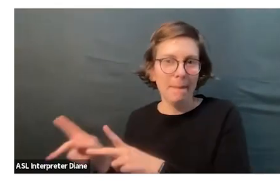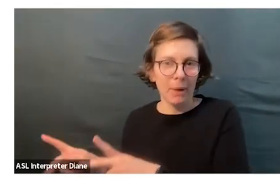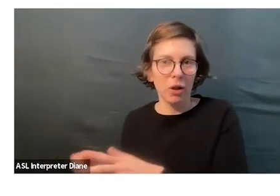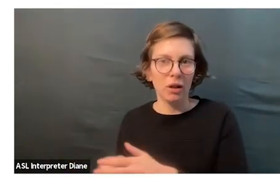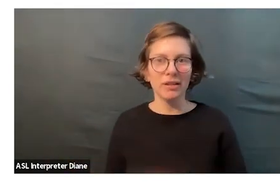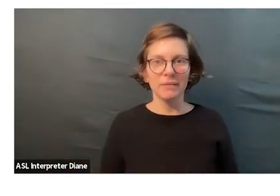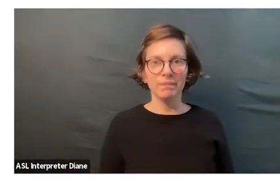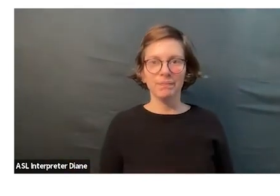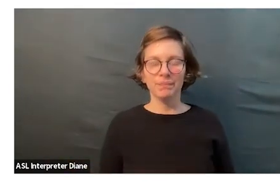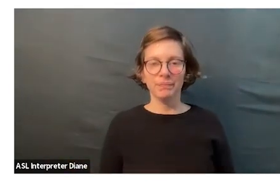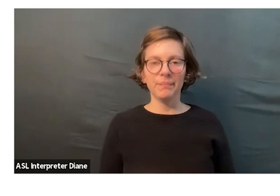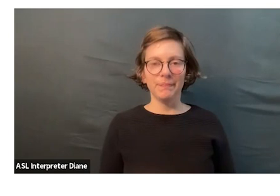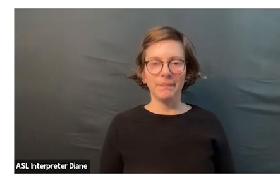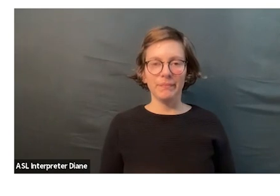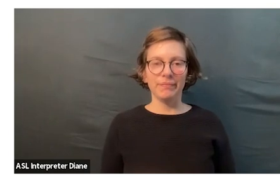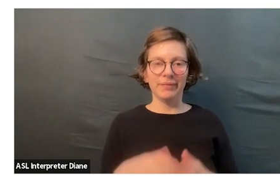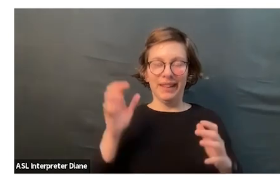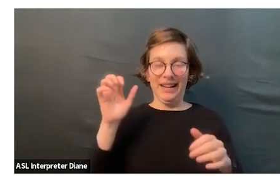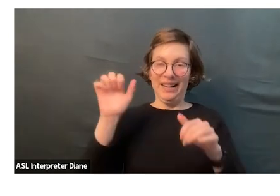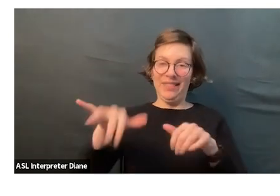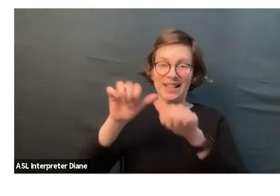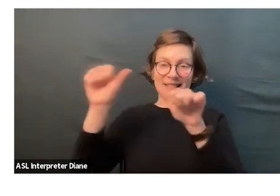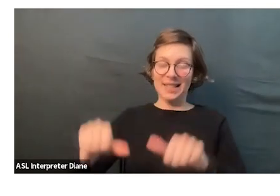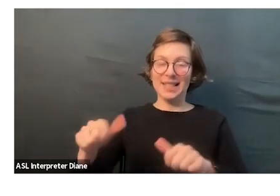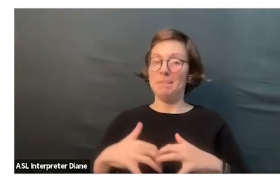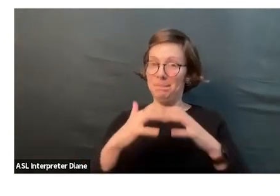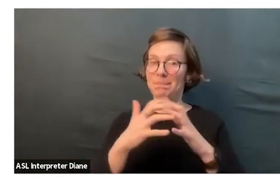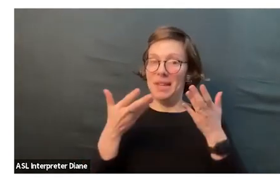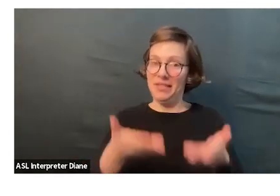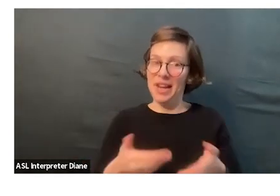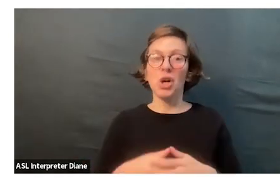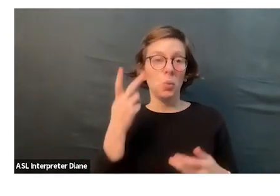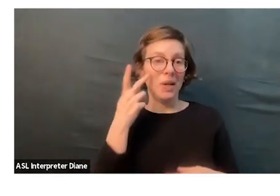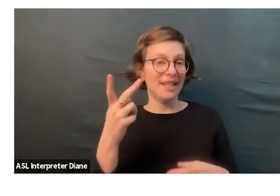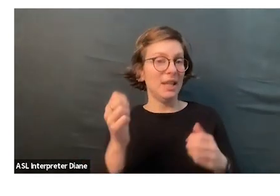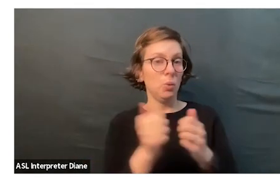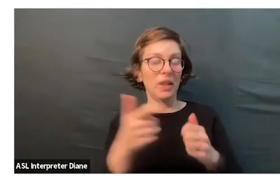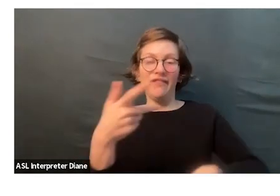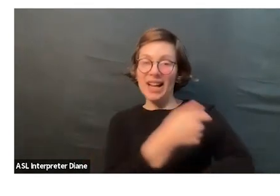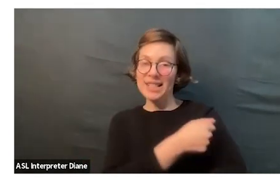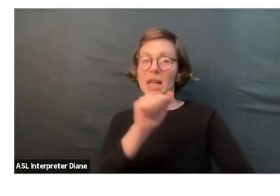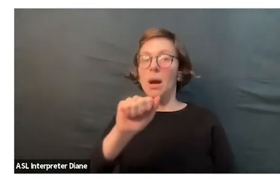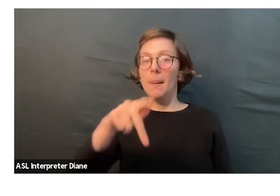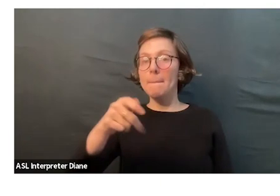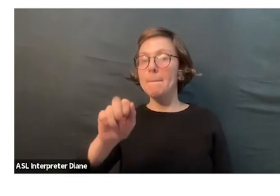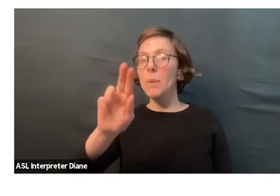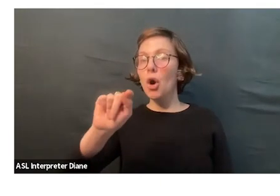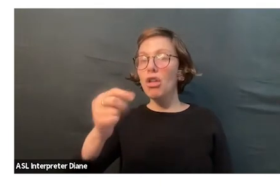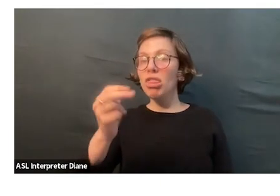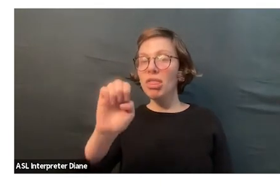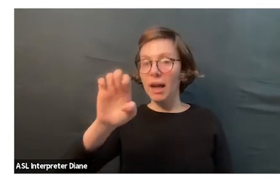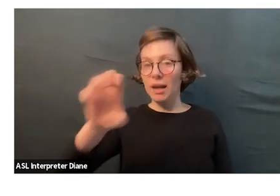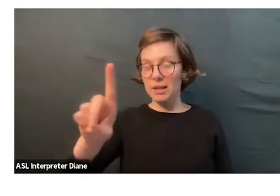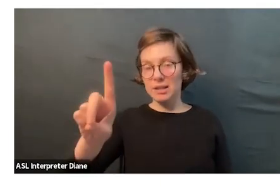encounters or confrontations. All right, so colonial control into capitalism. This